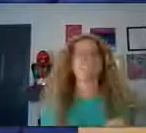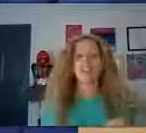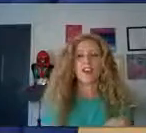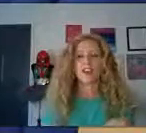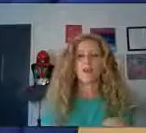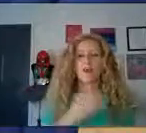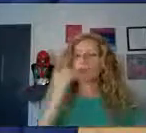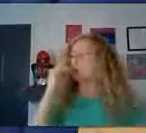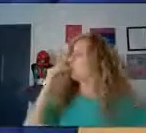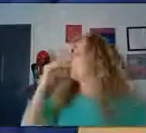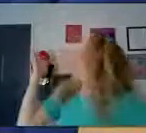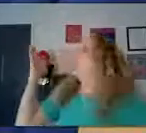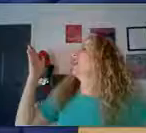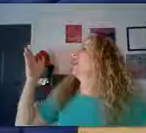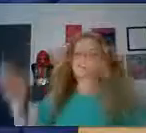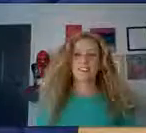You should love each other.